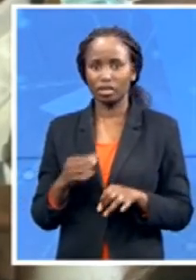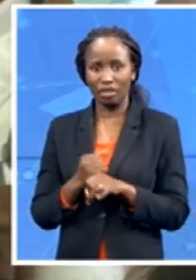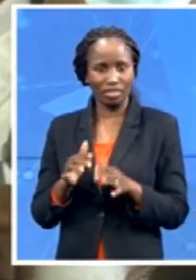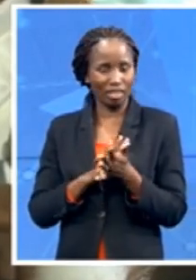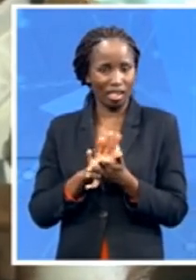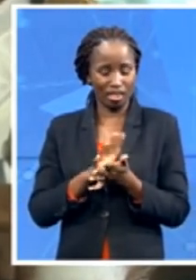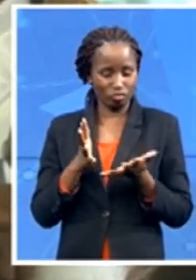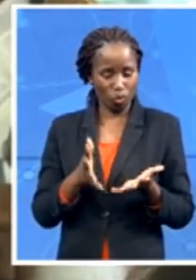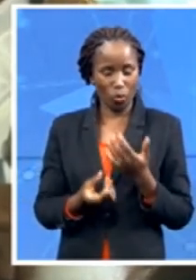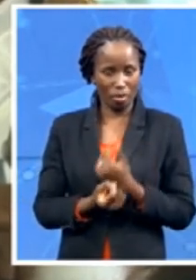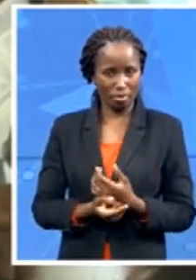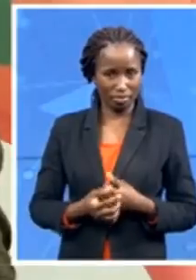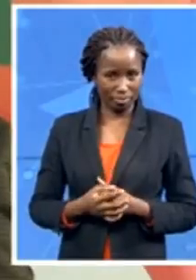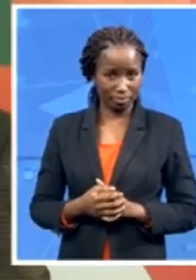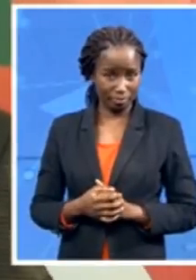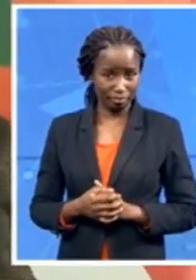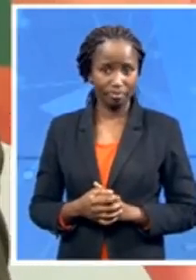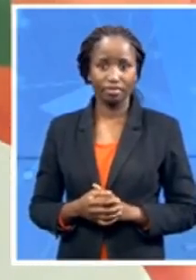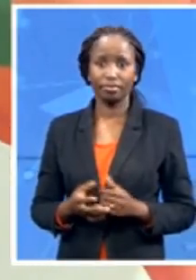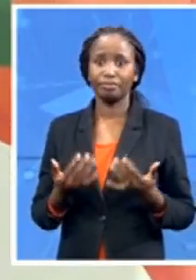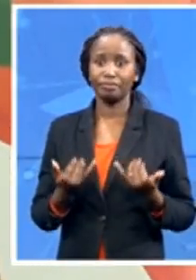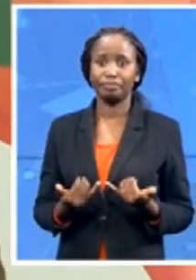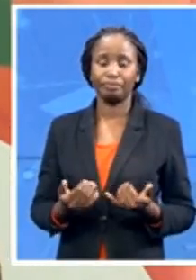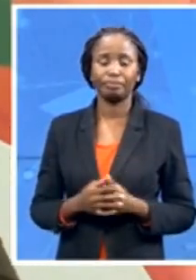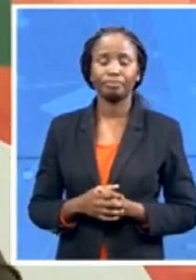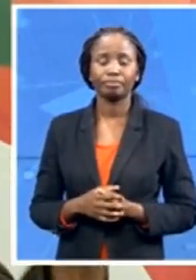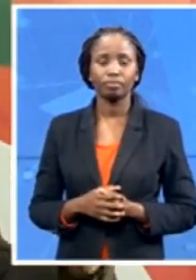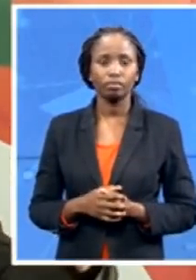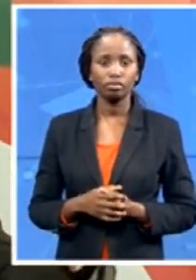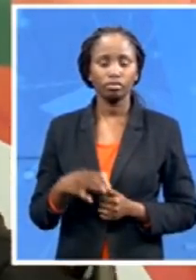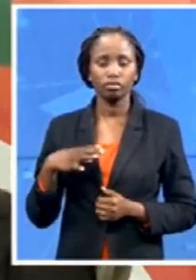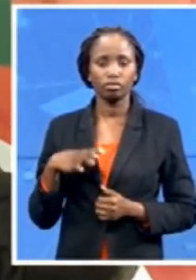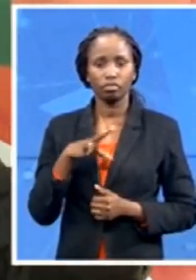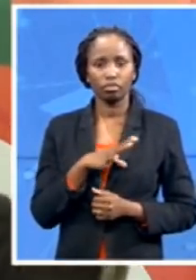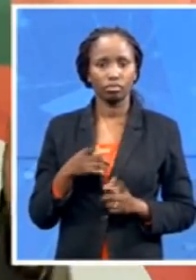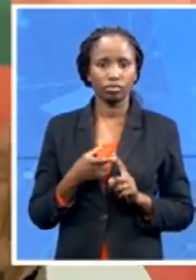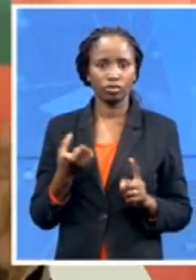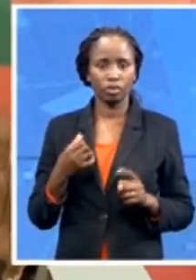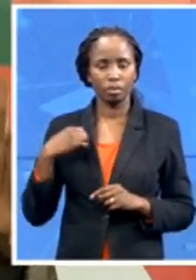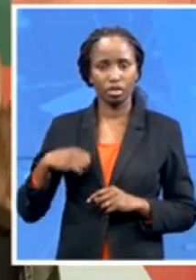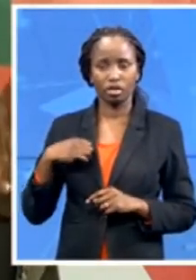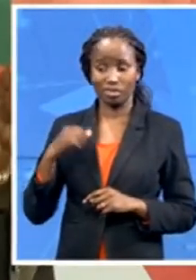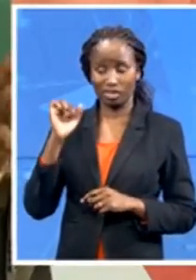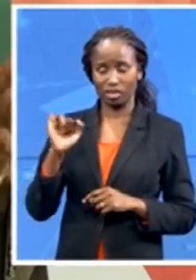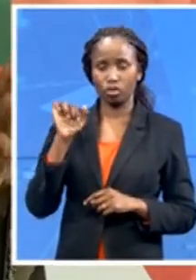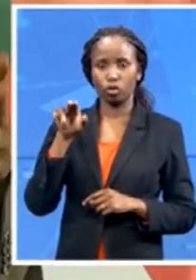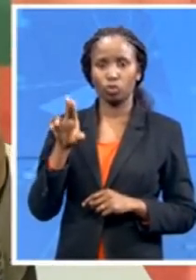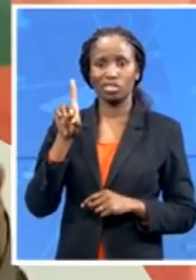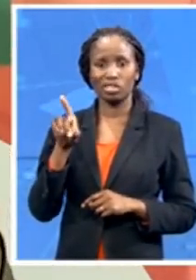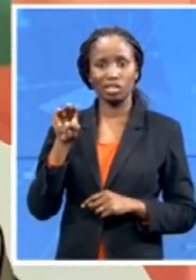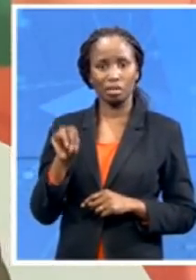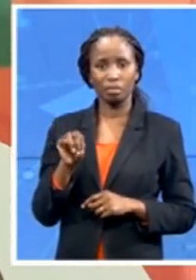Now, I councilor zase zekamasipala we UTM. Nobu upi.